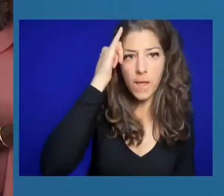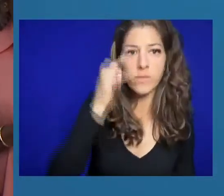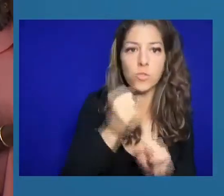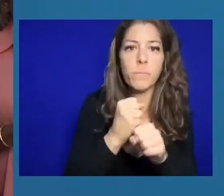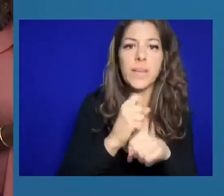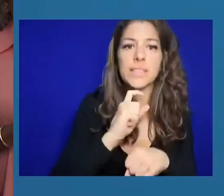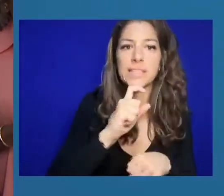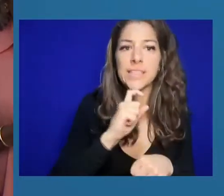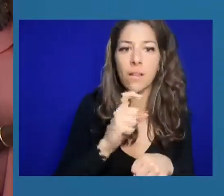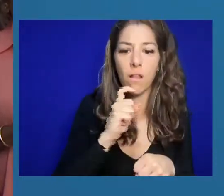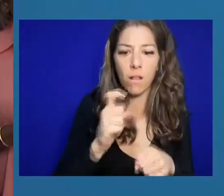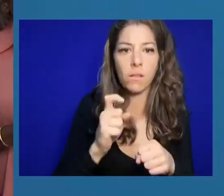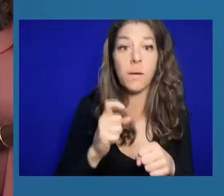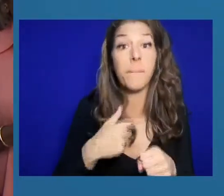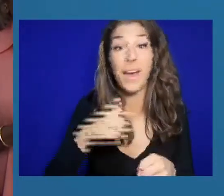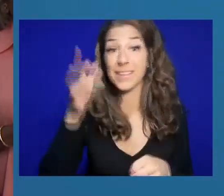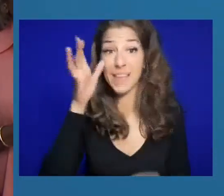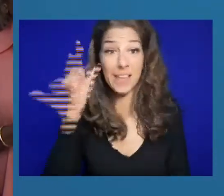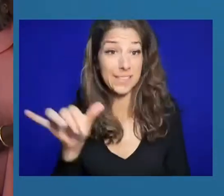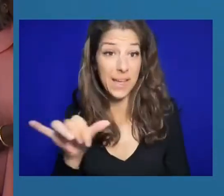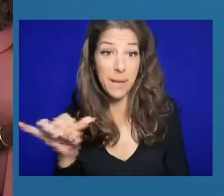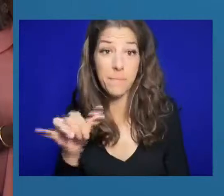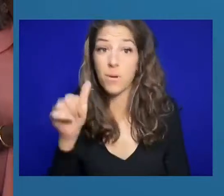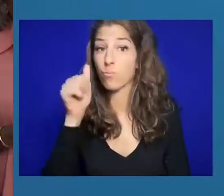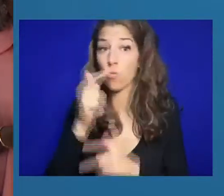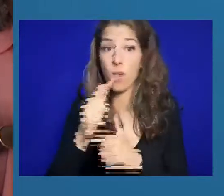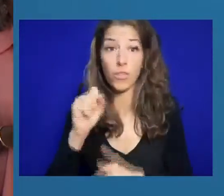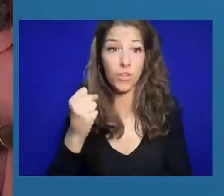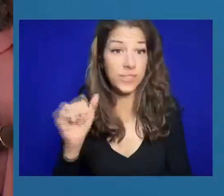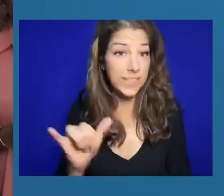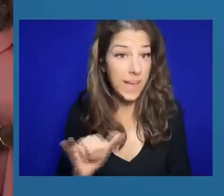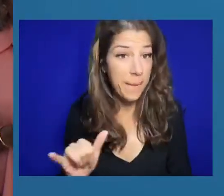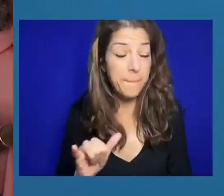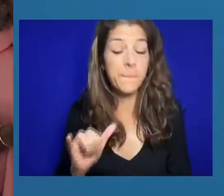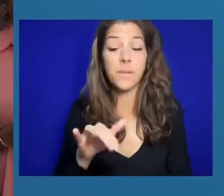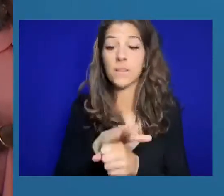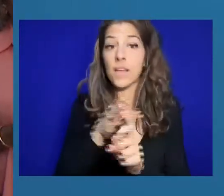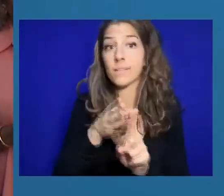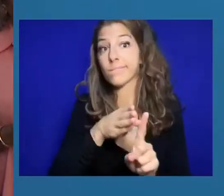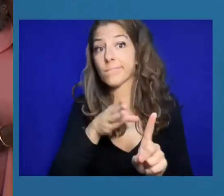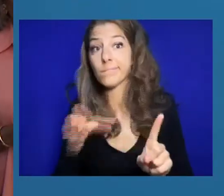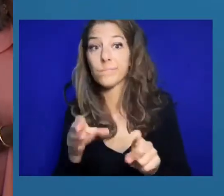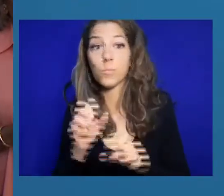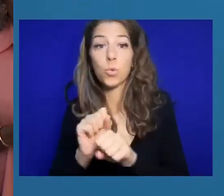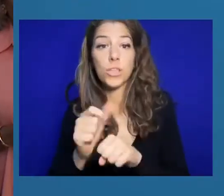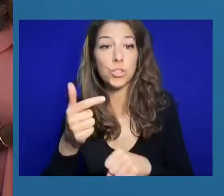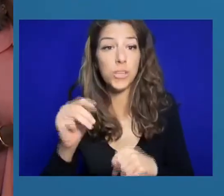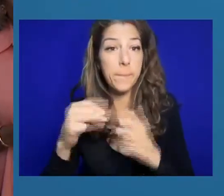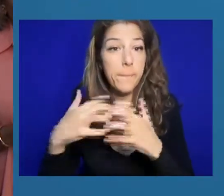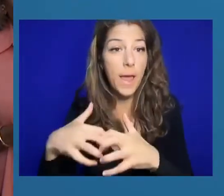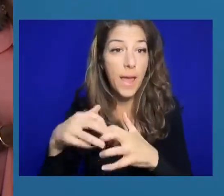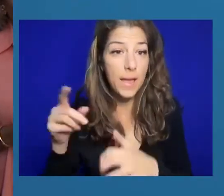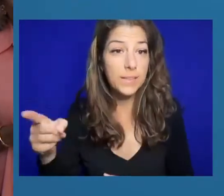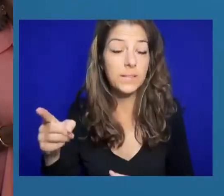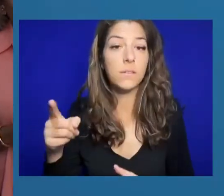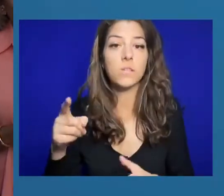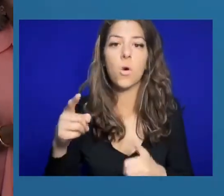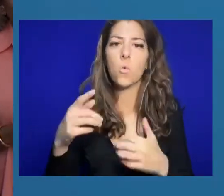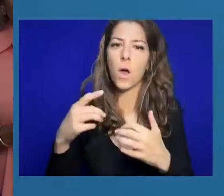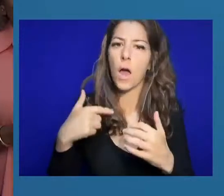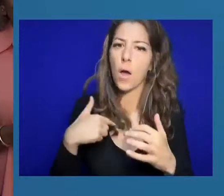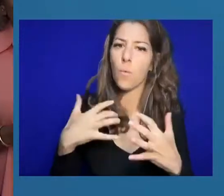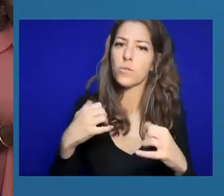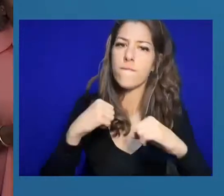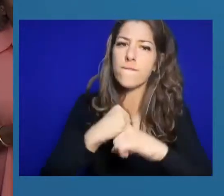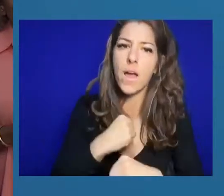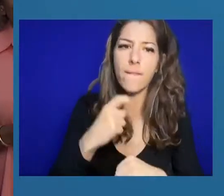hands. My dad did the same. His brothers did the same. My next-door workers worked at the GM plant. So it is in my blood to fight for working